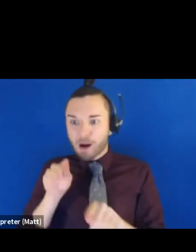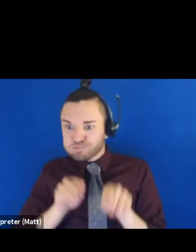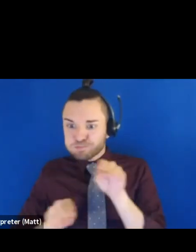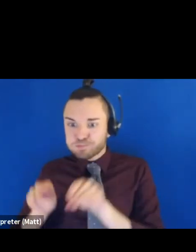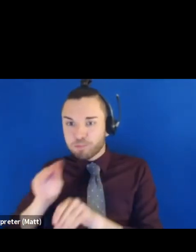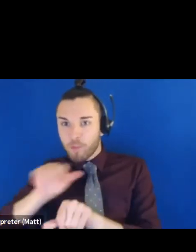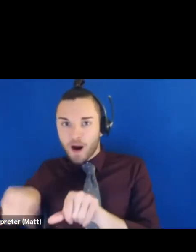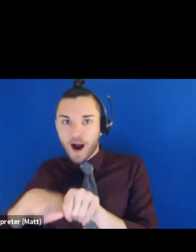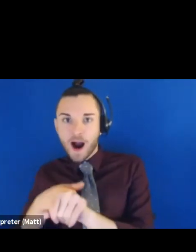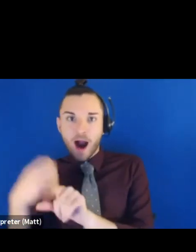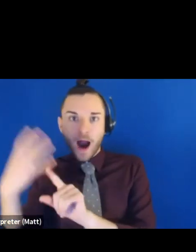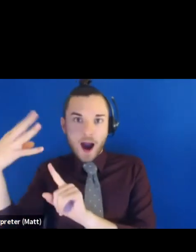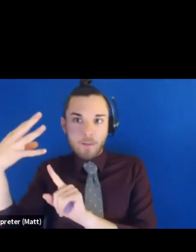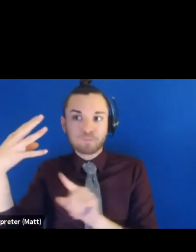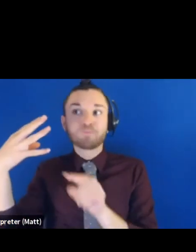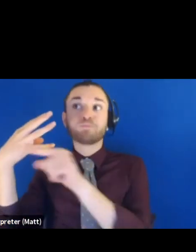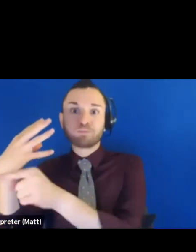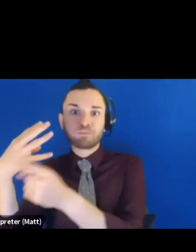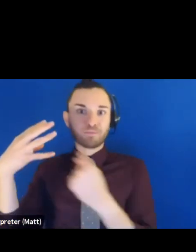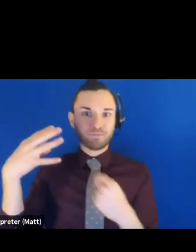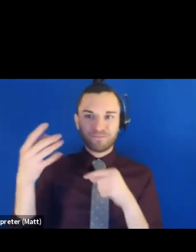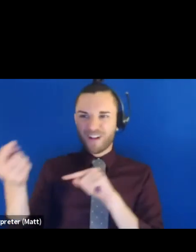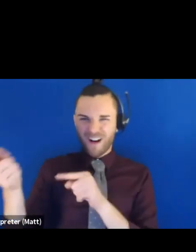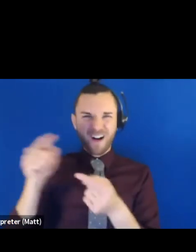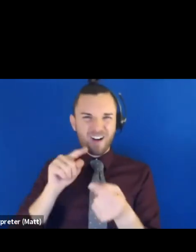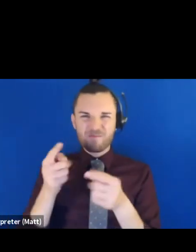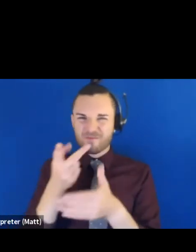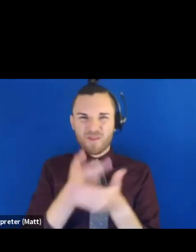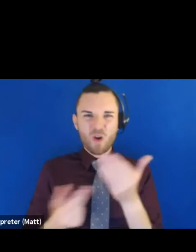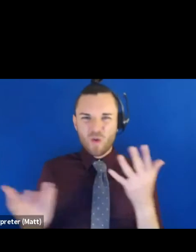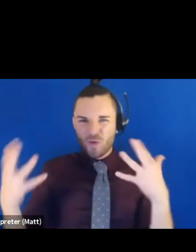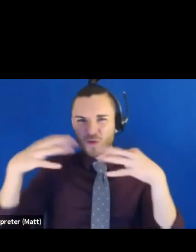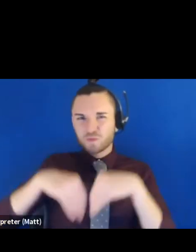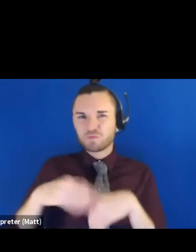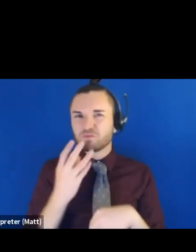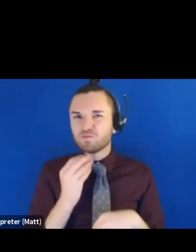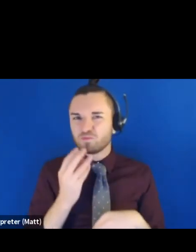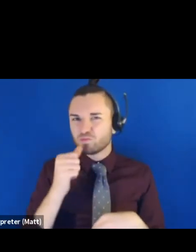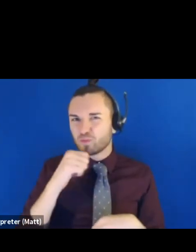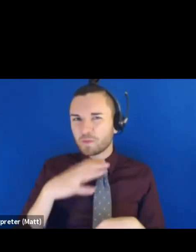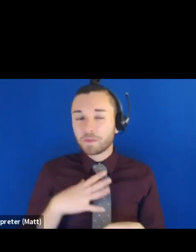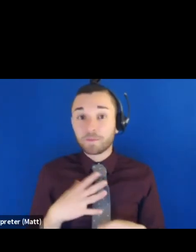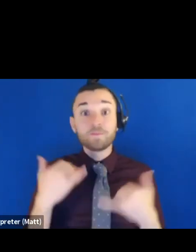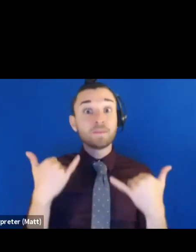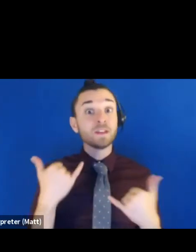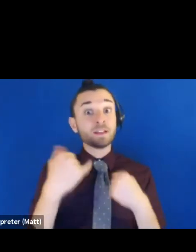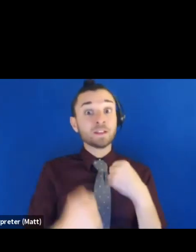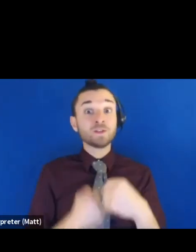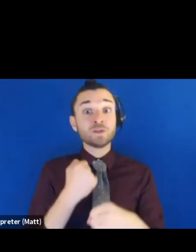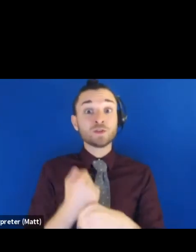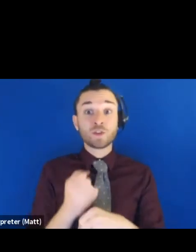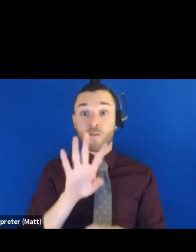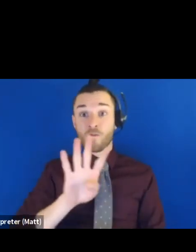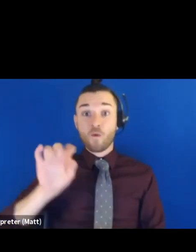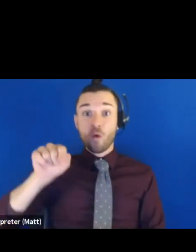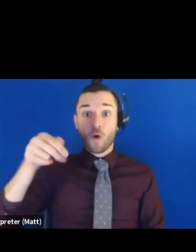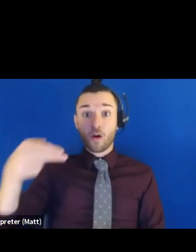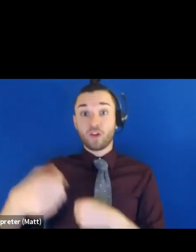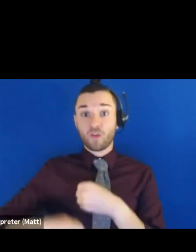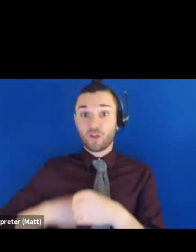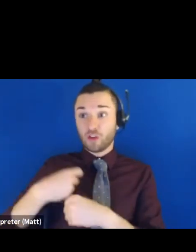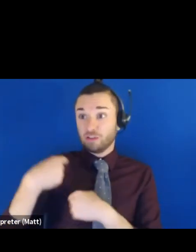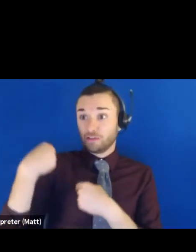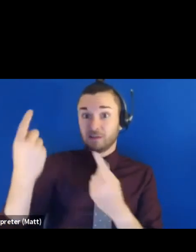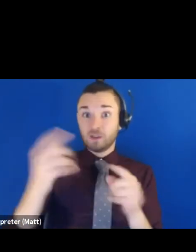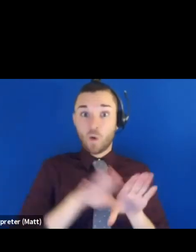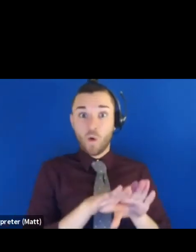40th anniversary year here in 2020 to look back and ask, where have we been and where are